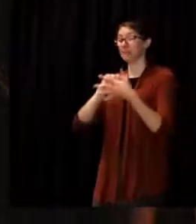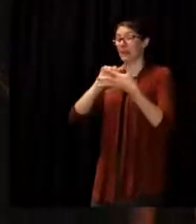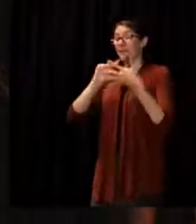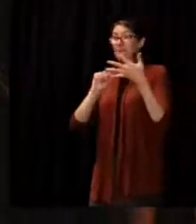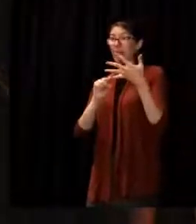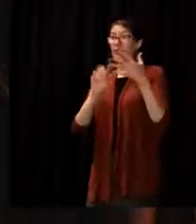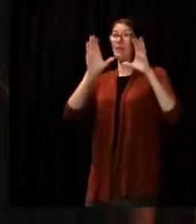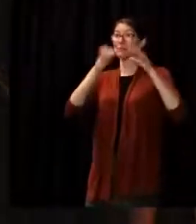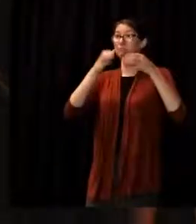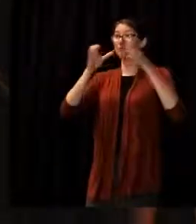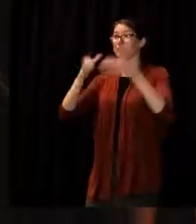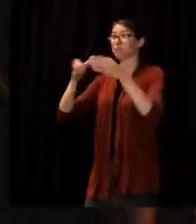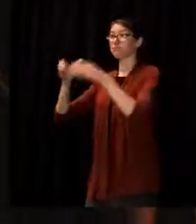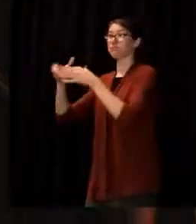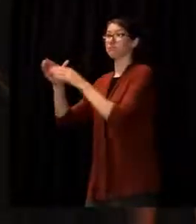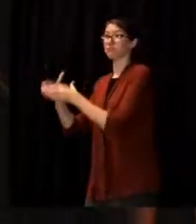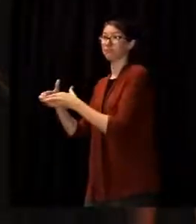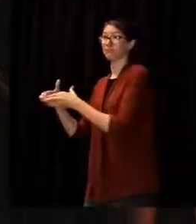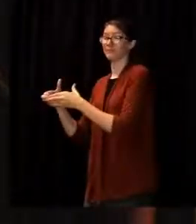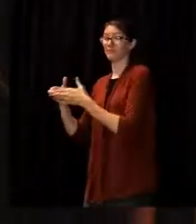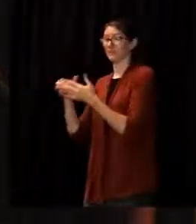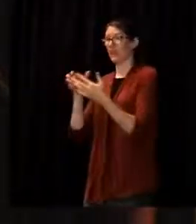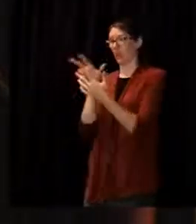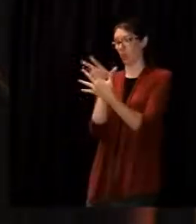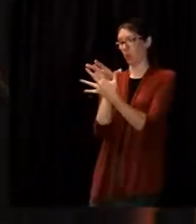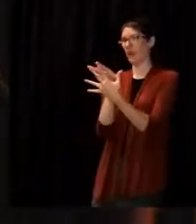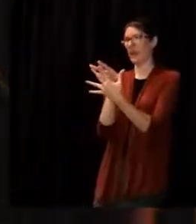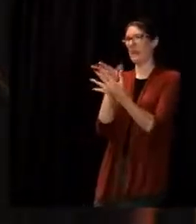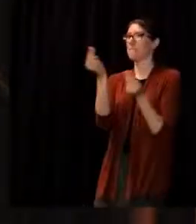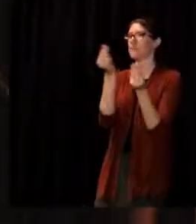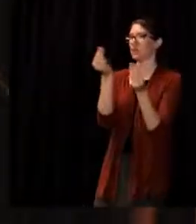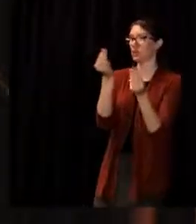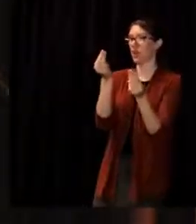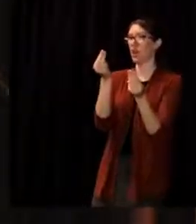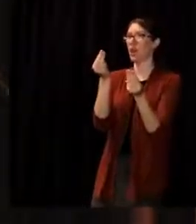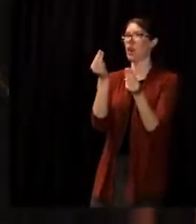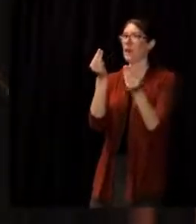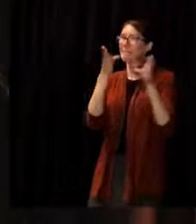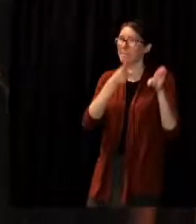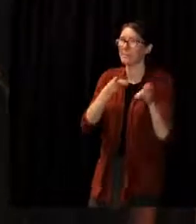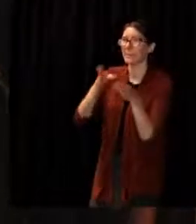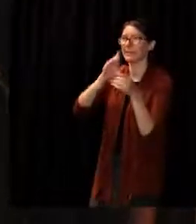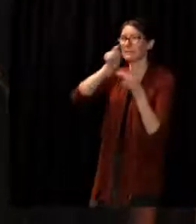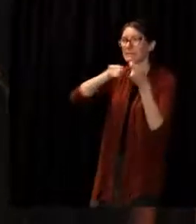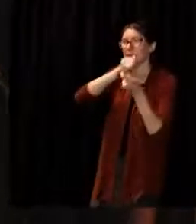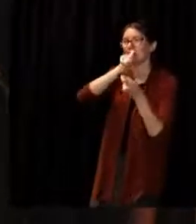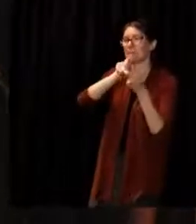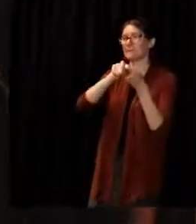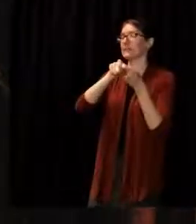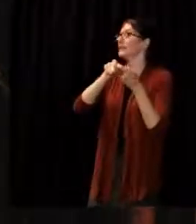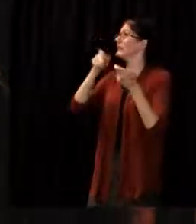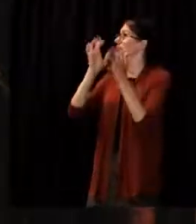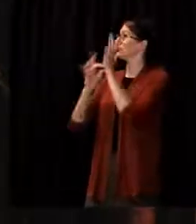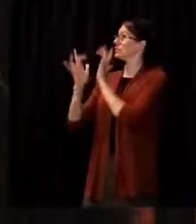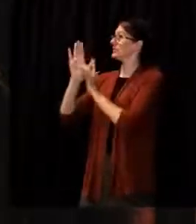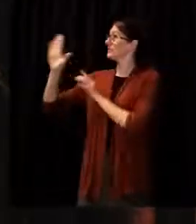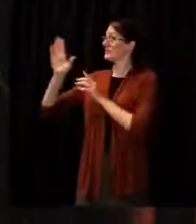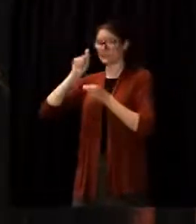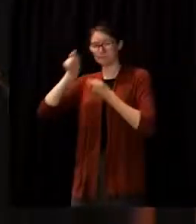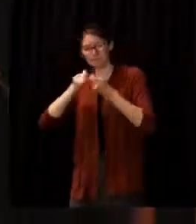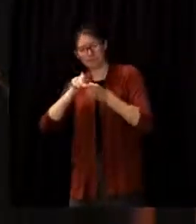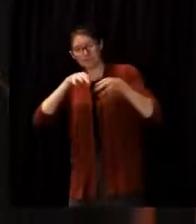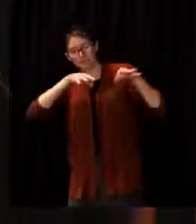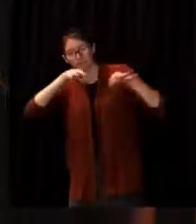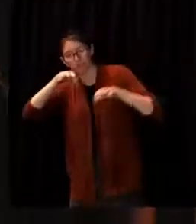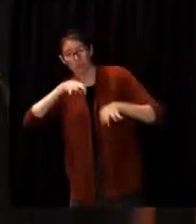different categories that we've got here. 3 of them are going to be missional and tactical. Jesus' specific instructions for us as a church